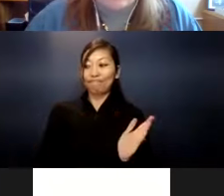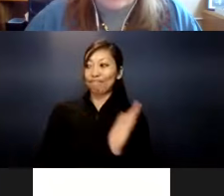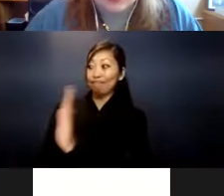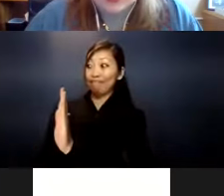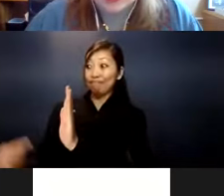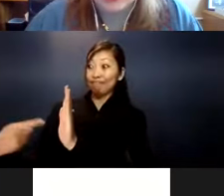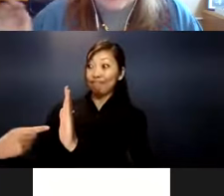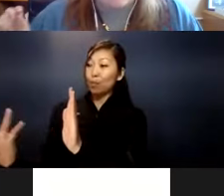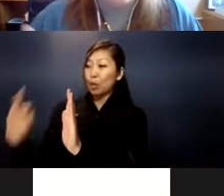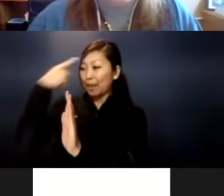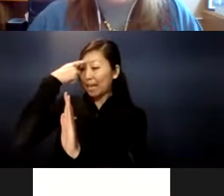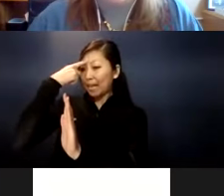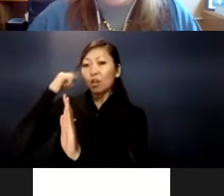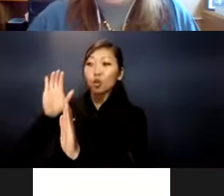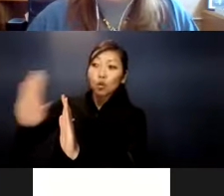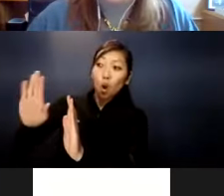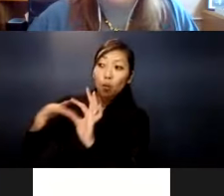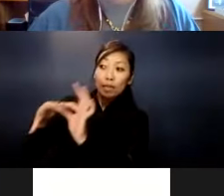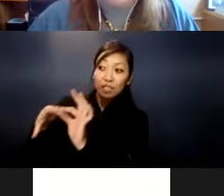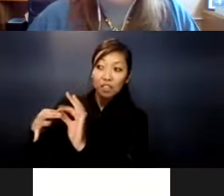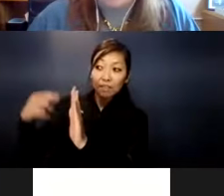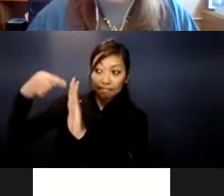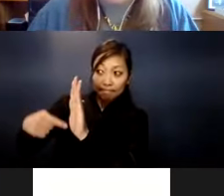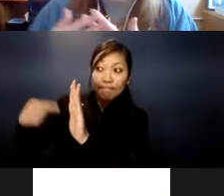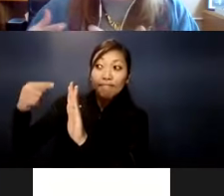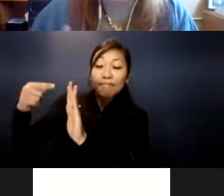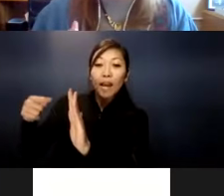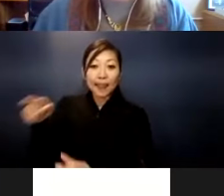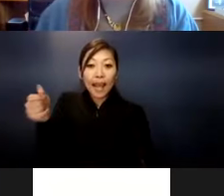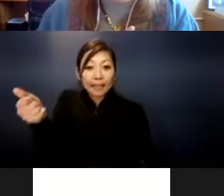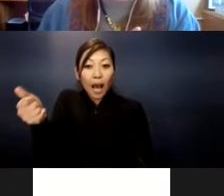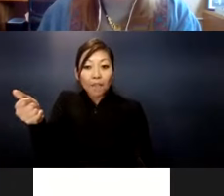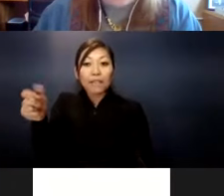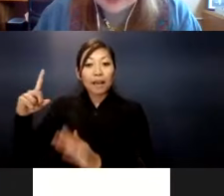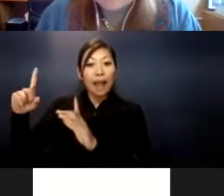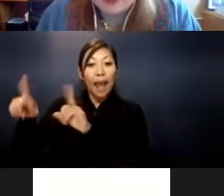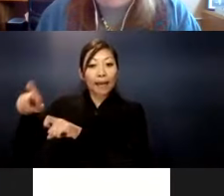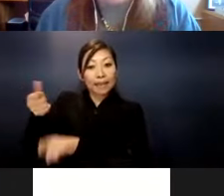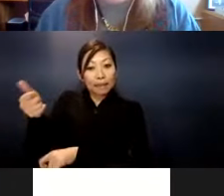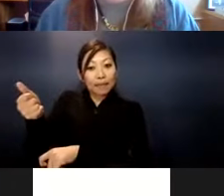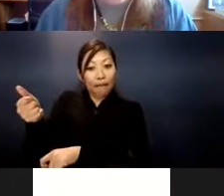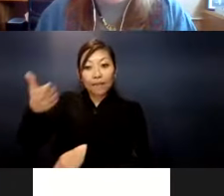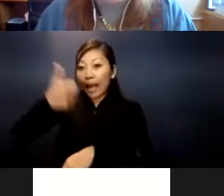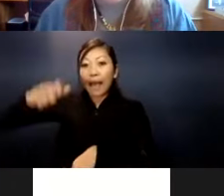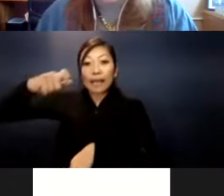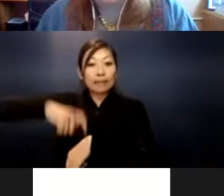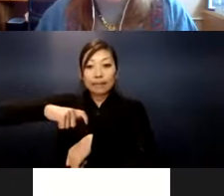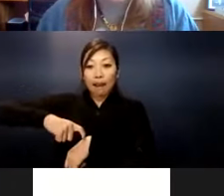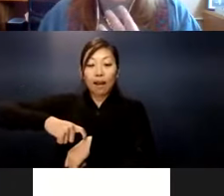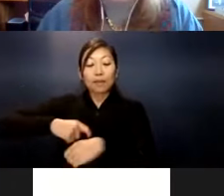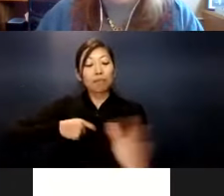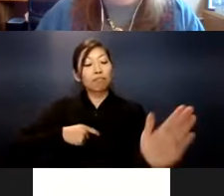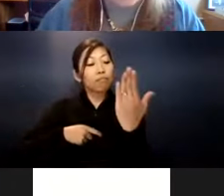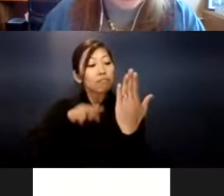person who's in a relationship, so they can say, yeah, I can ask myself these questions at any time so that I know, because